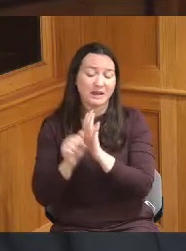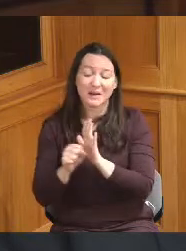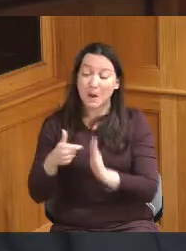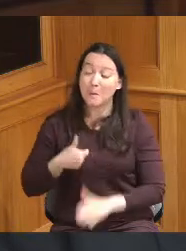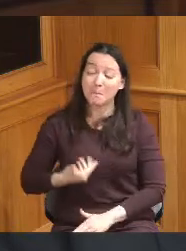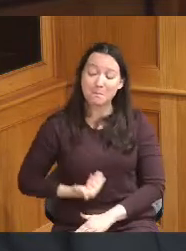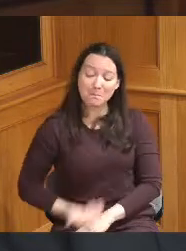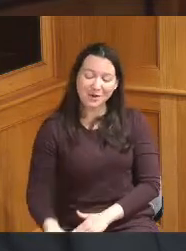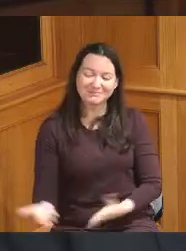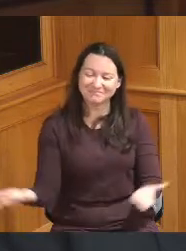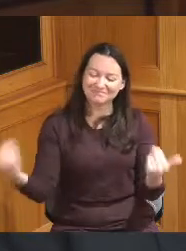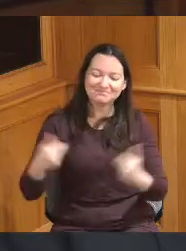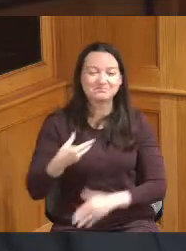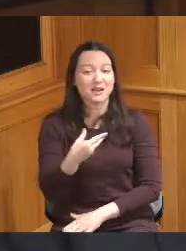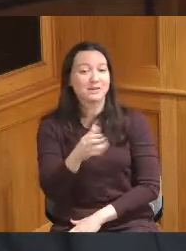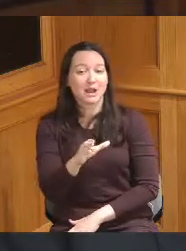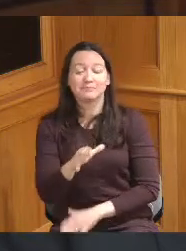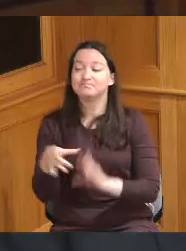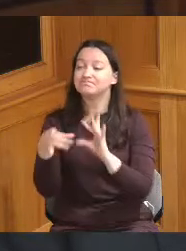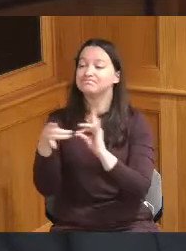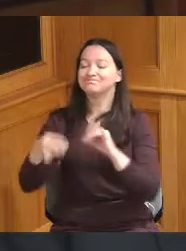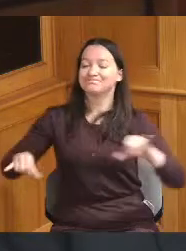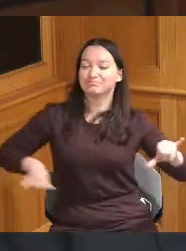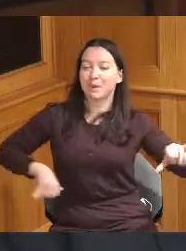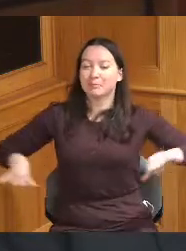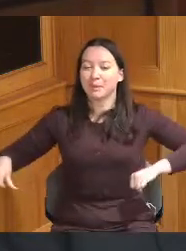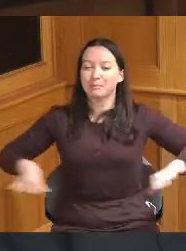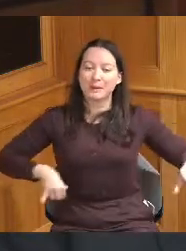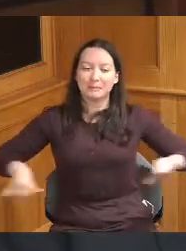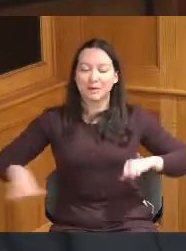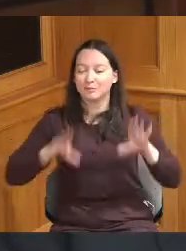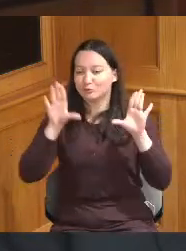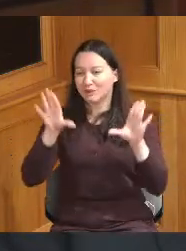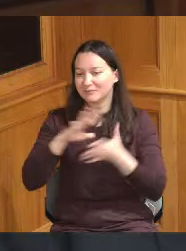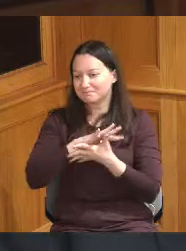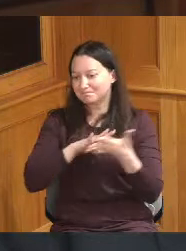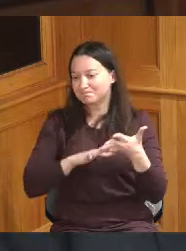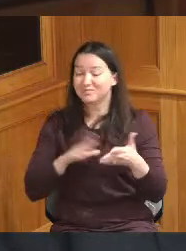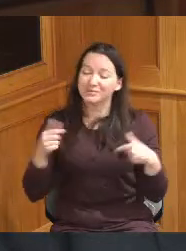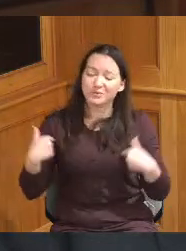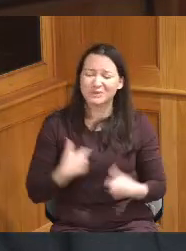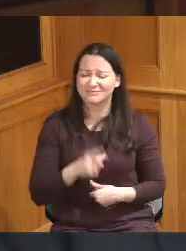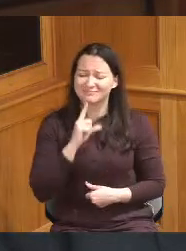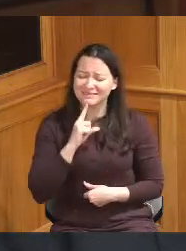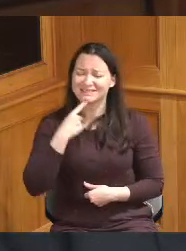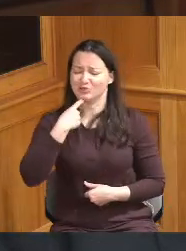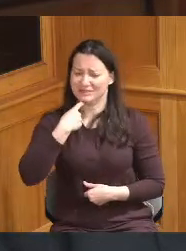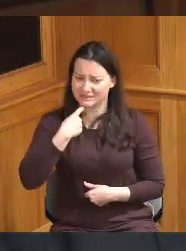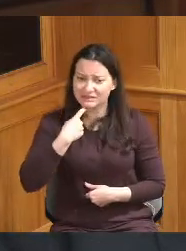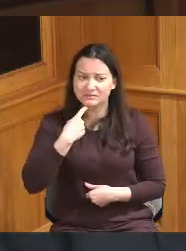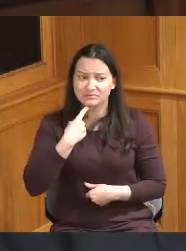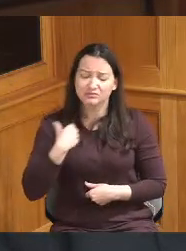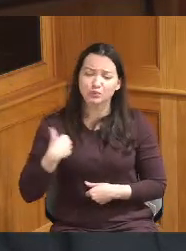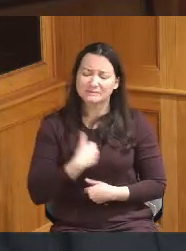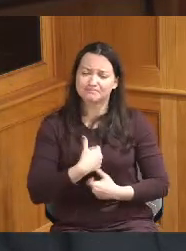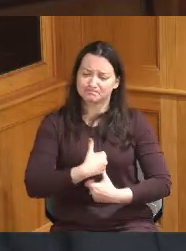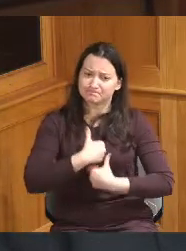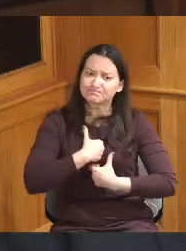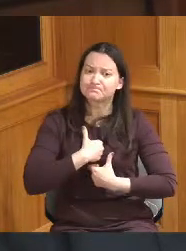to Hamilton County and then proceeded to tell them all the great things that we're doing and how serious we are about